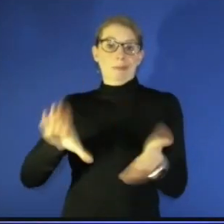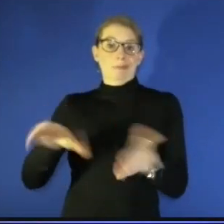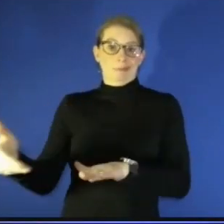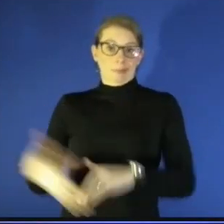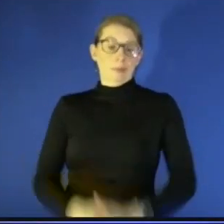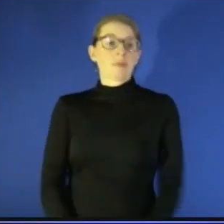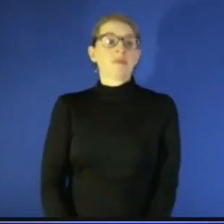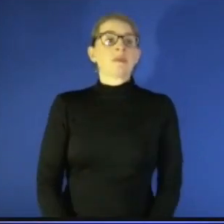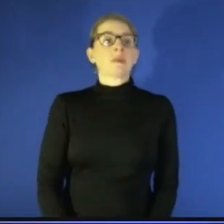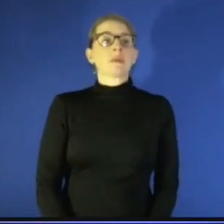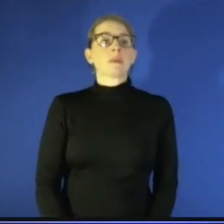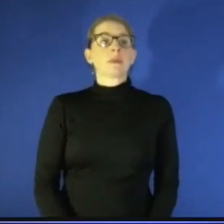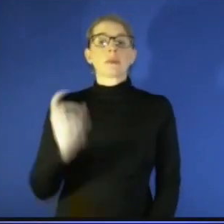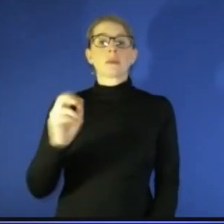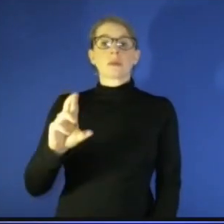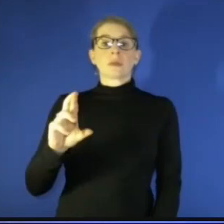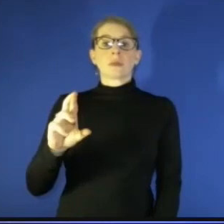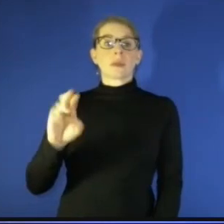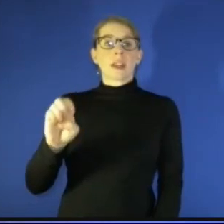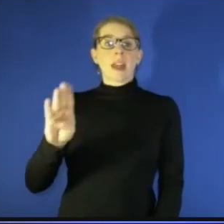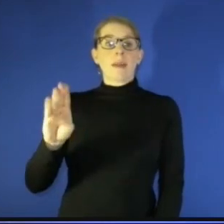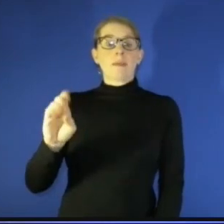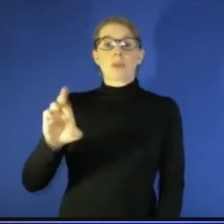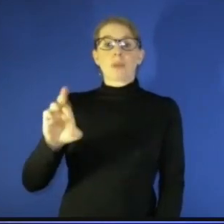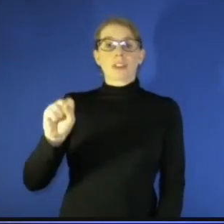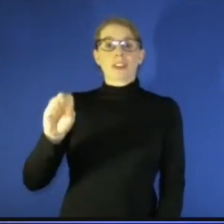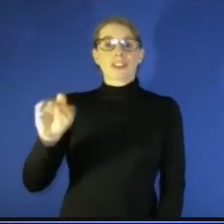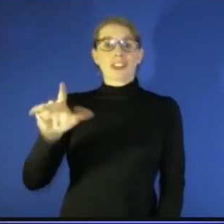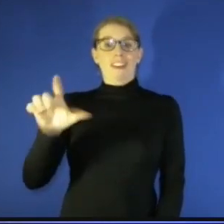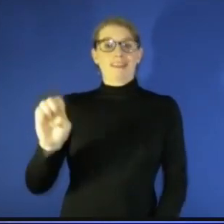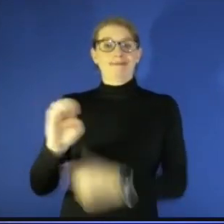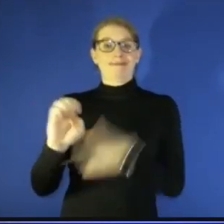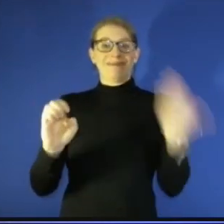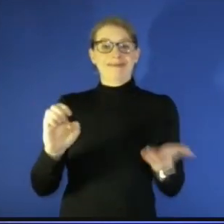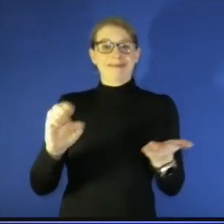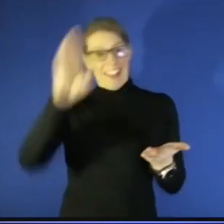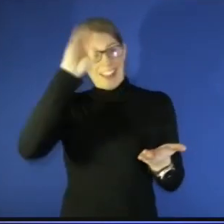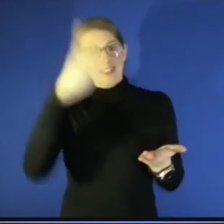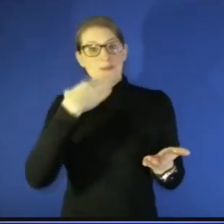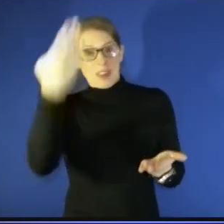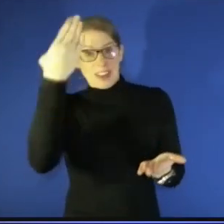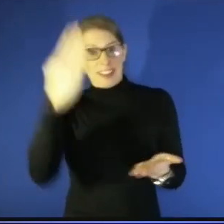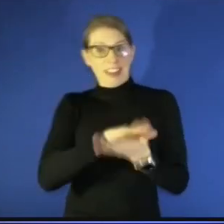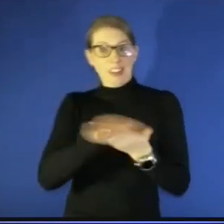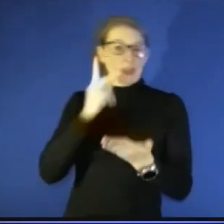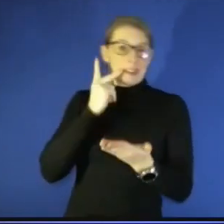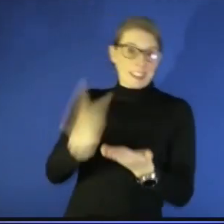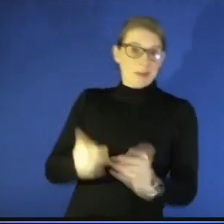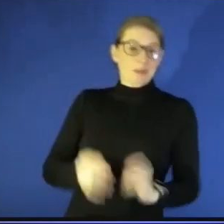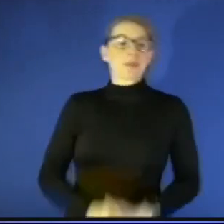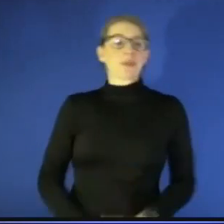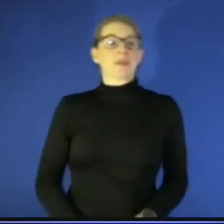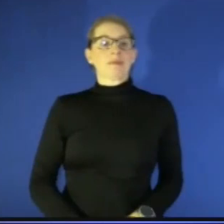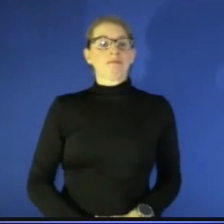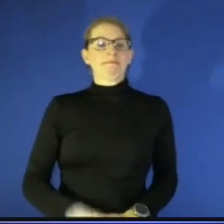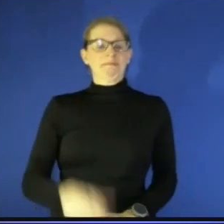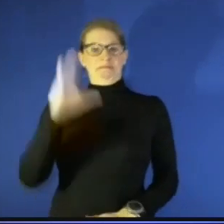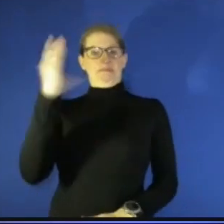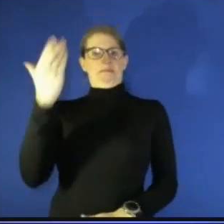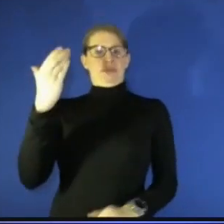is Dr. Koji Ebersole. Good morning to you. Good morning. Nice to see you. So we hear that sounds